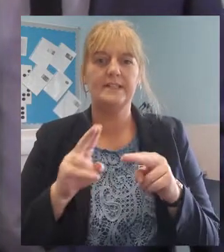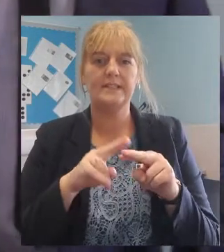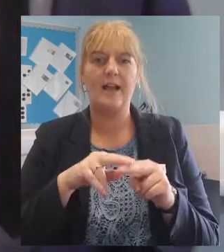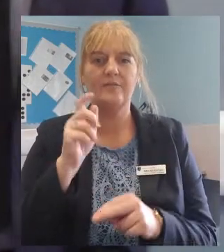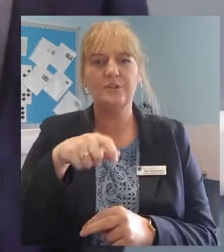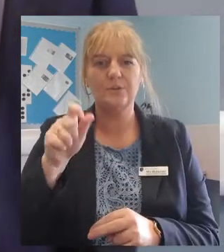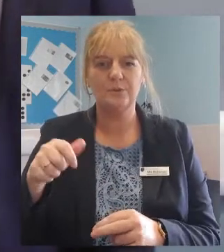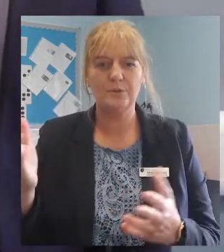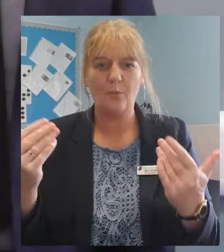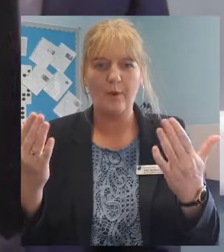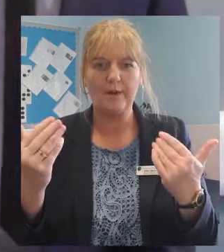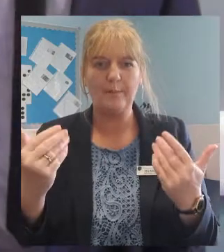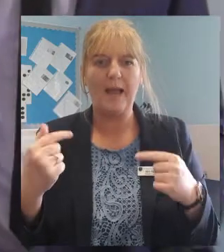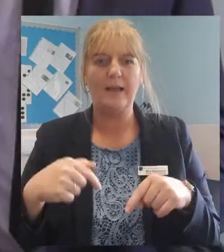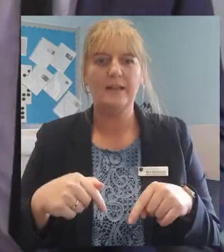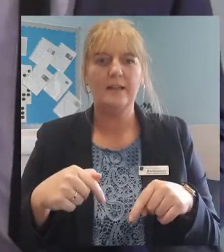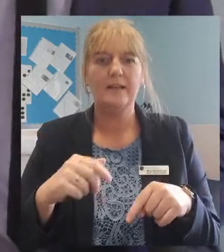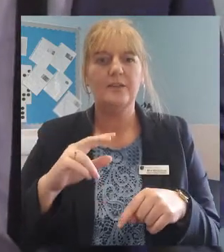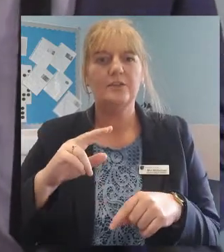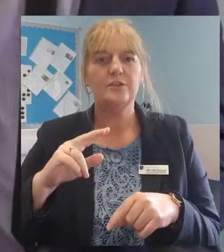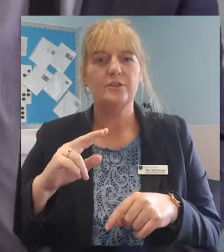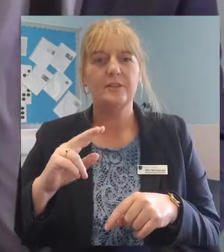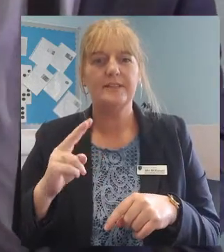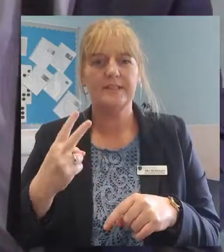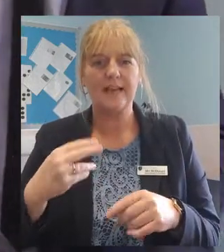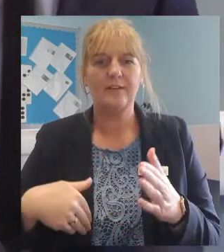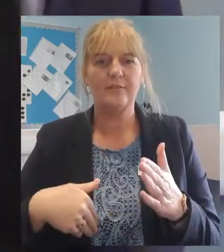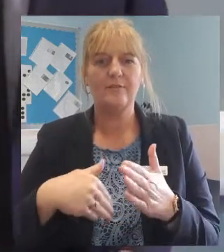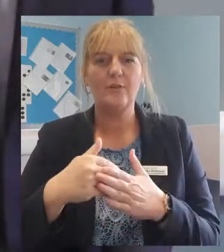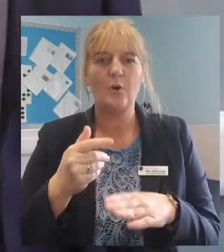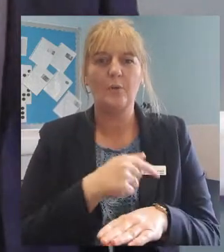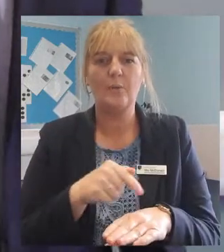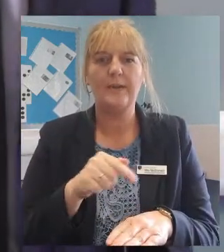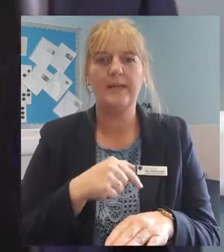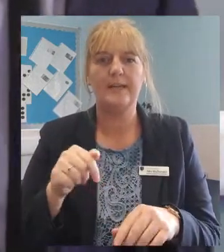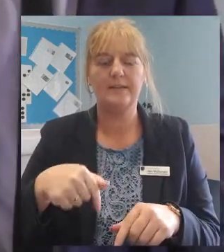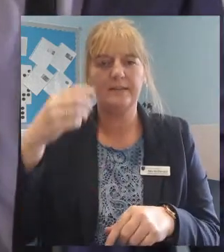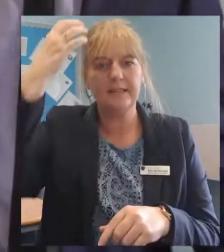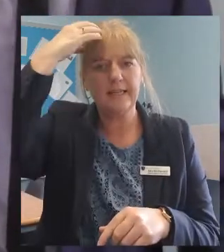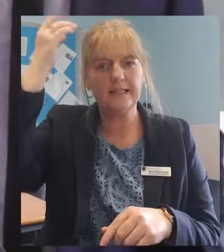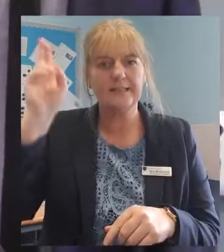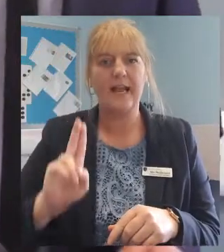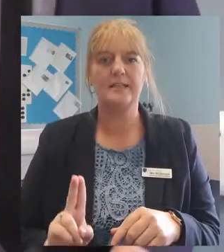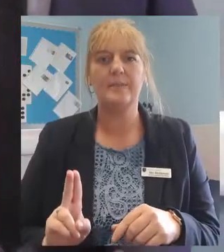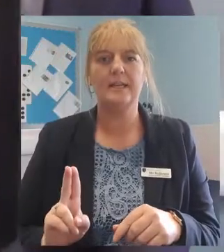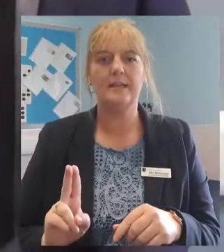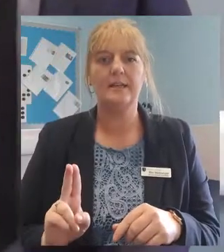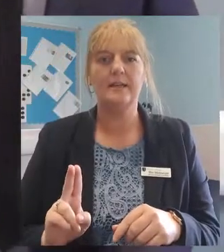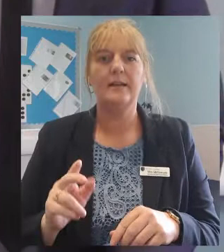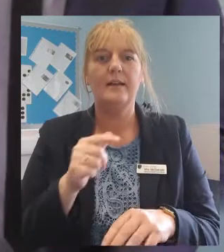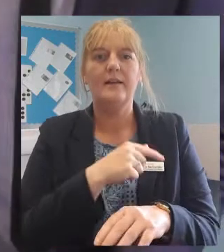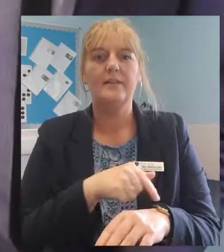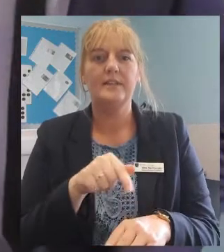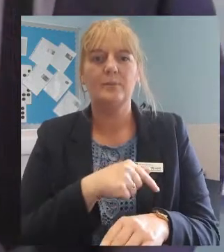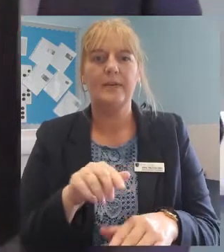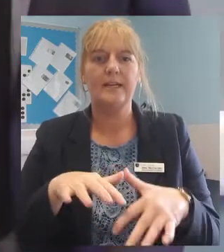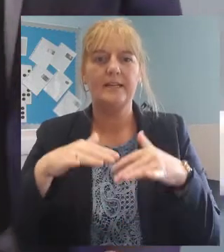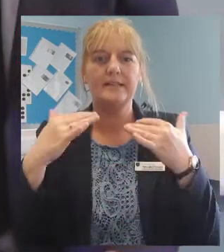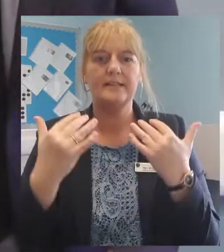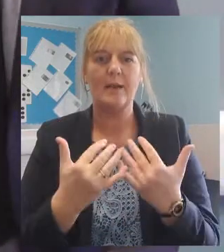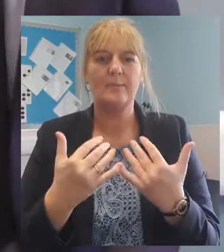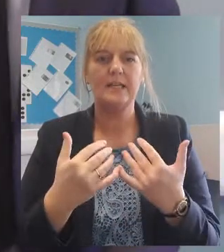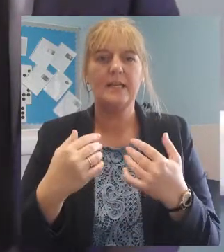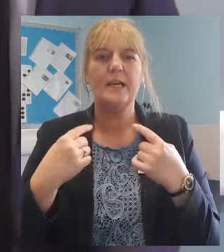Okay, good morning staff and students, and welcome back to the beginning of our second full week here at the King's Academy. And this week